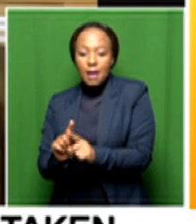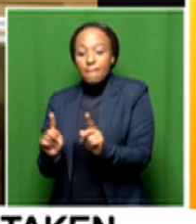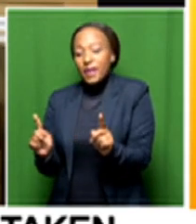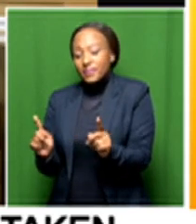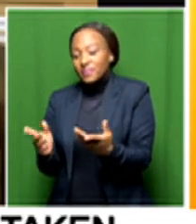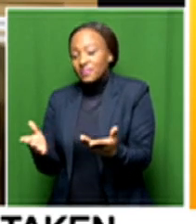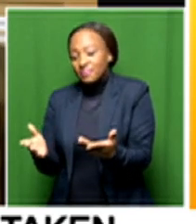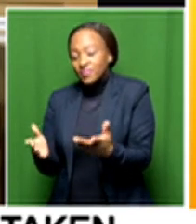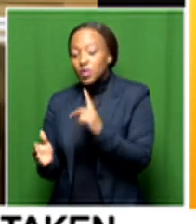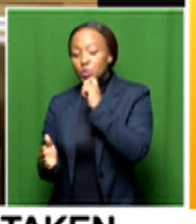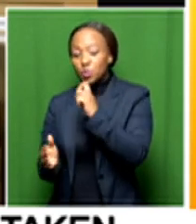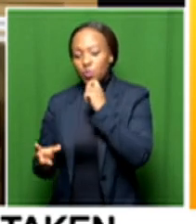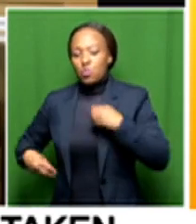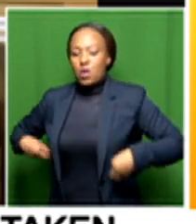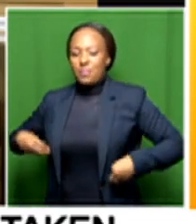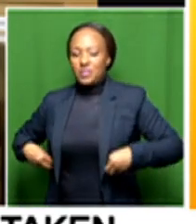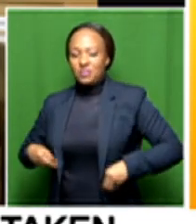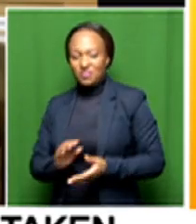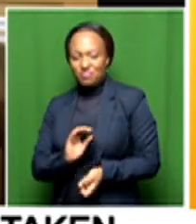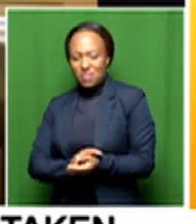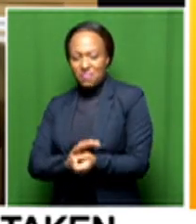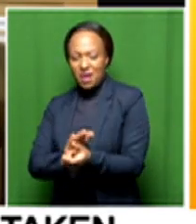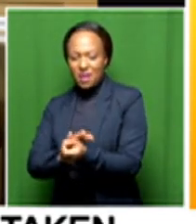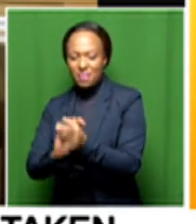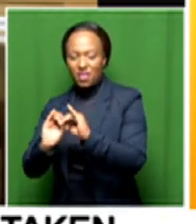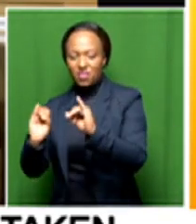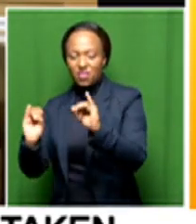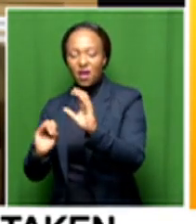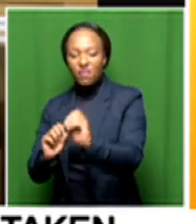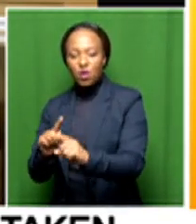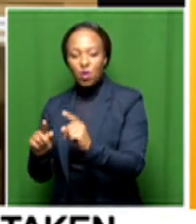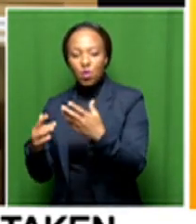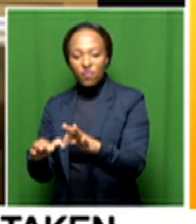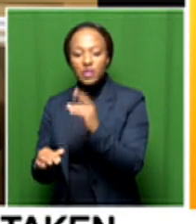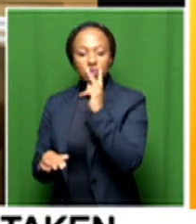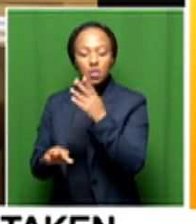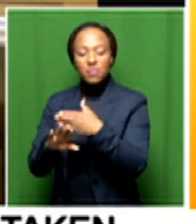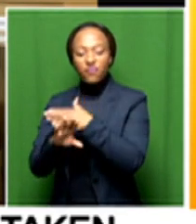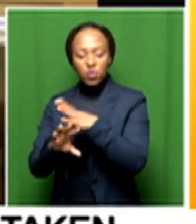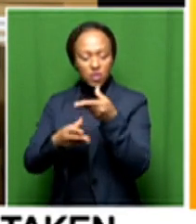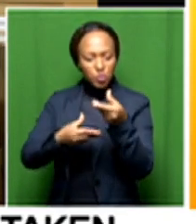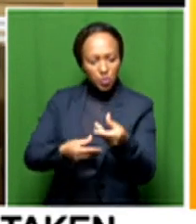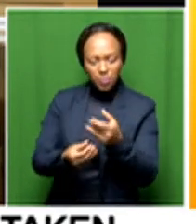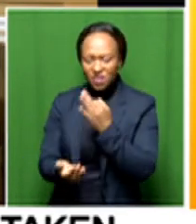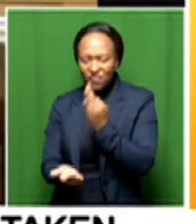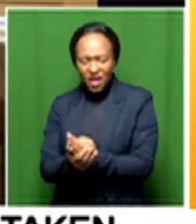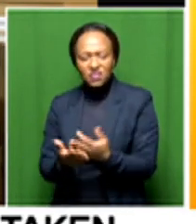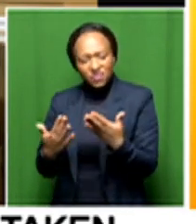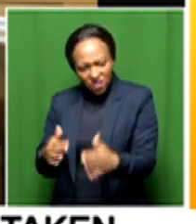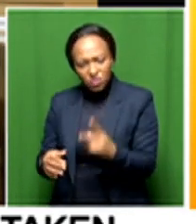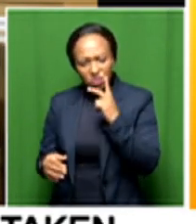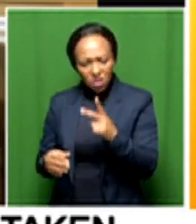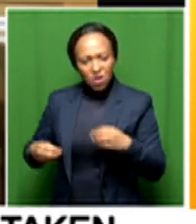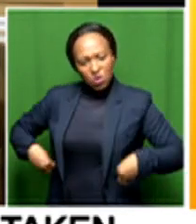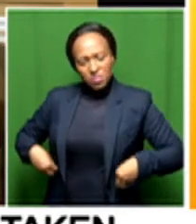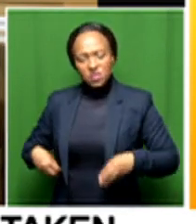of the day, there is rampant corruption happening if we take what at face value we are seeing in terms of documents and facts. Are we likely to